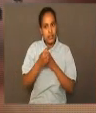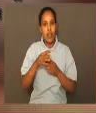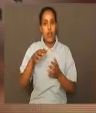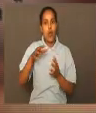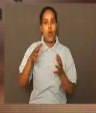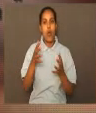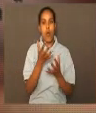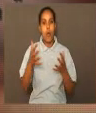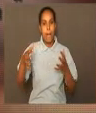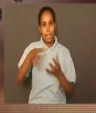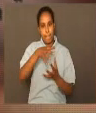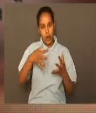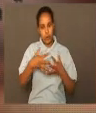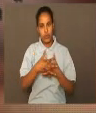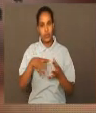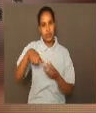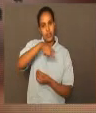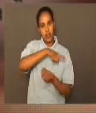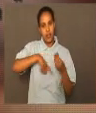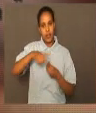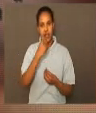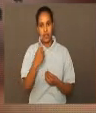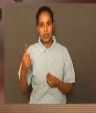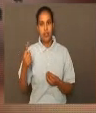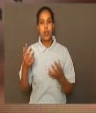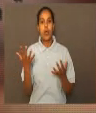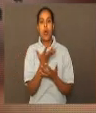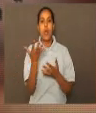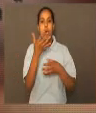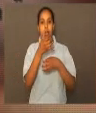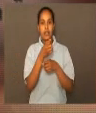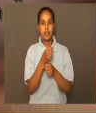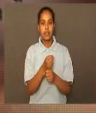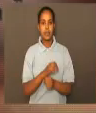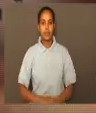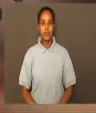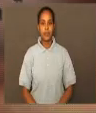penetrate the compounds and surround the individual components.